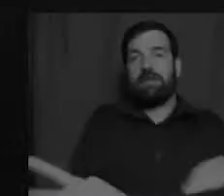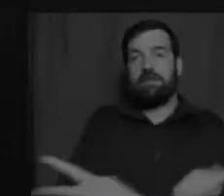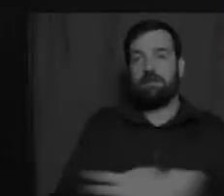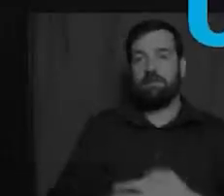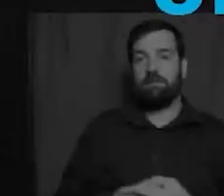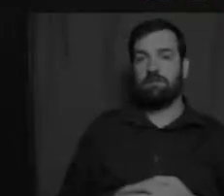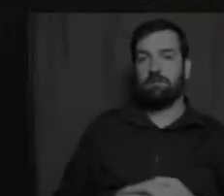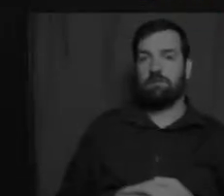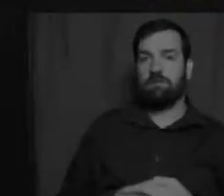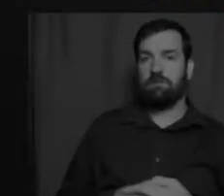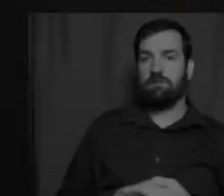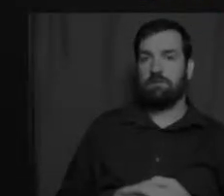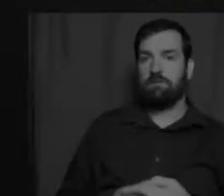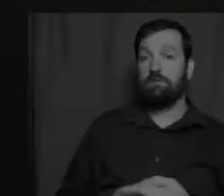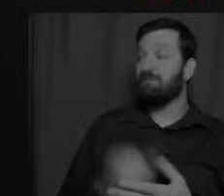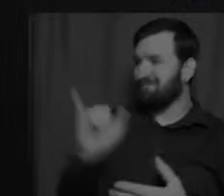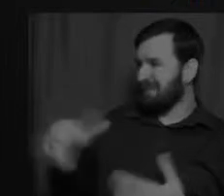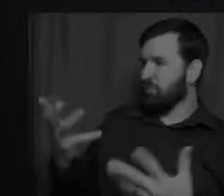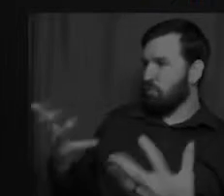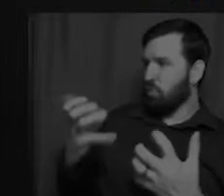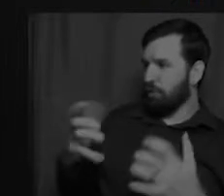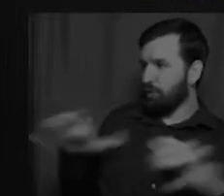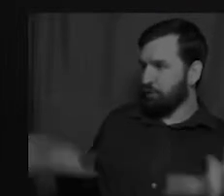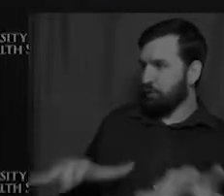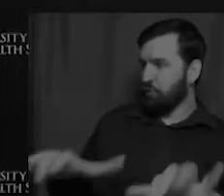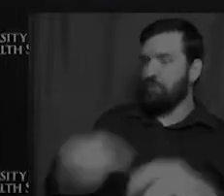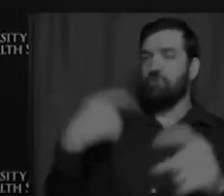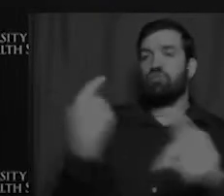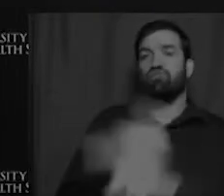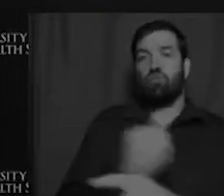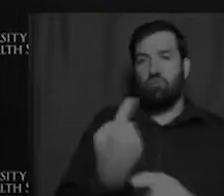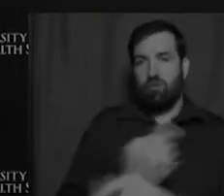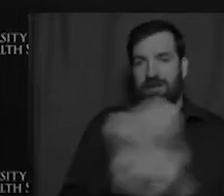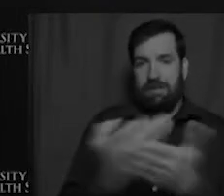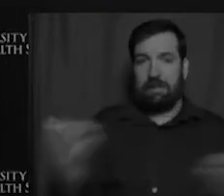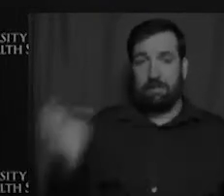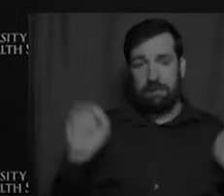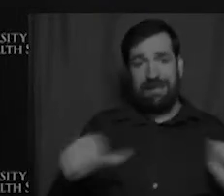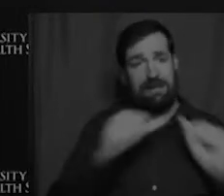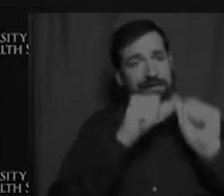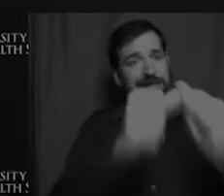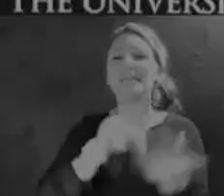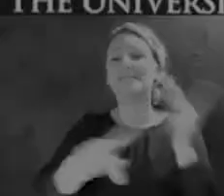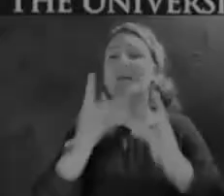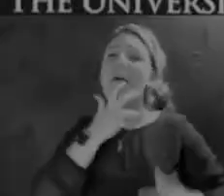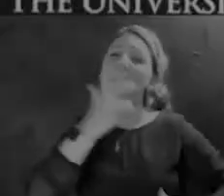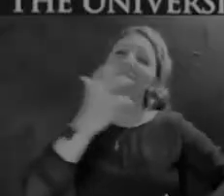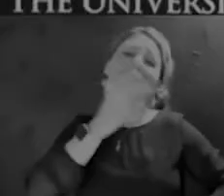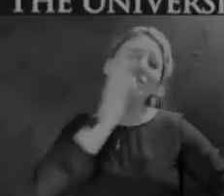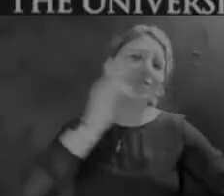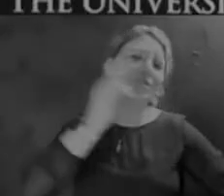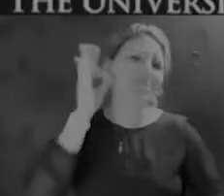having me. Subscribe to our morning medical update and open mics with Dr. Stites podcast. Now, every